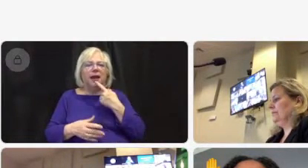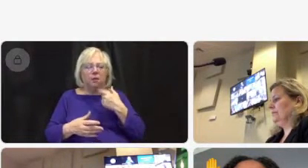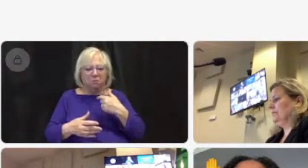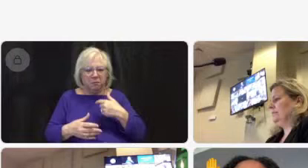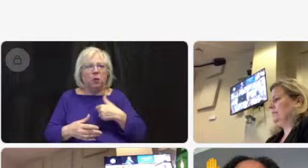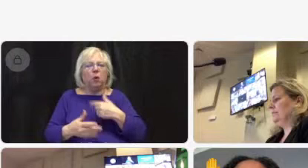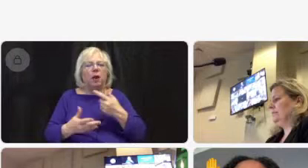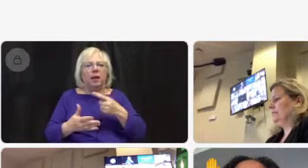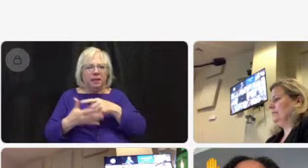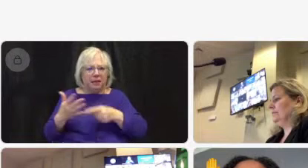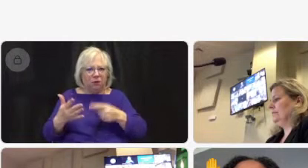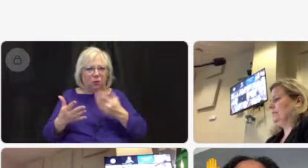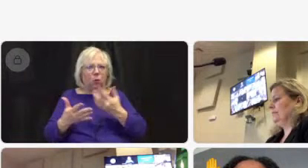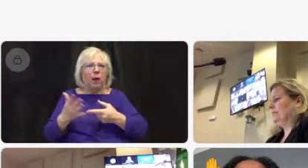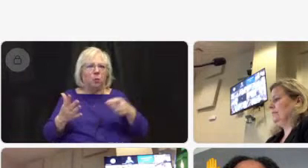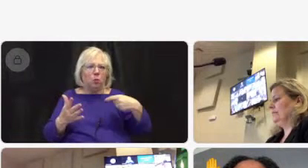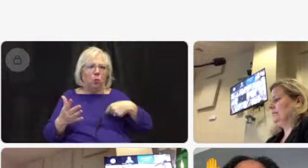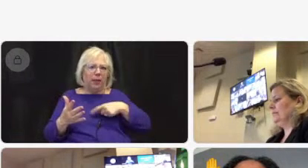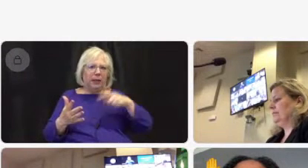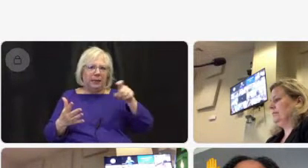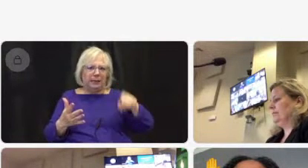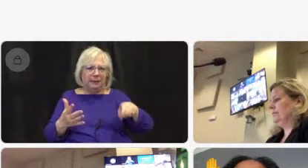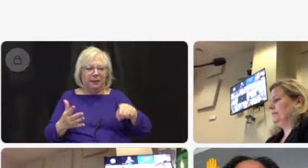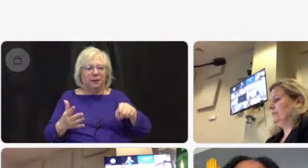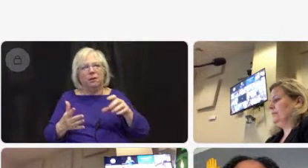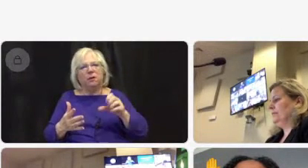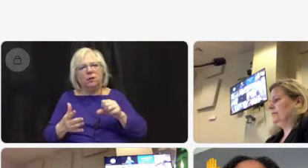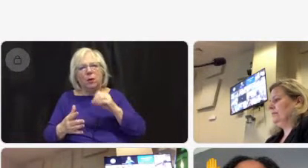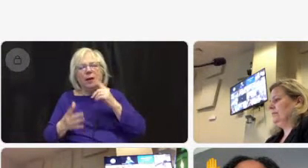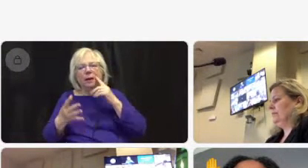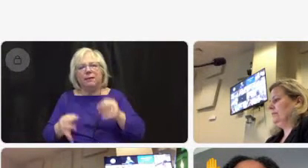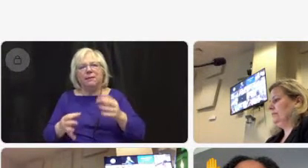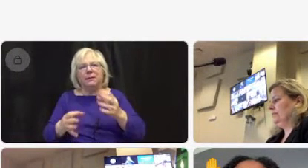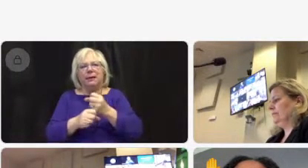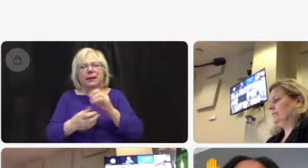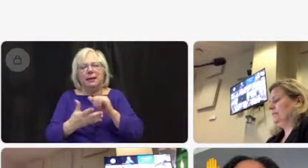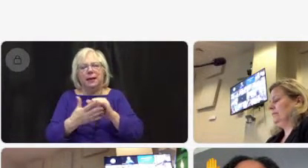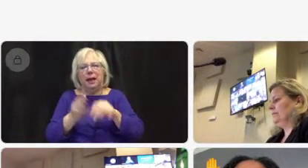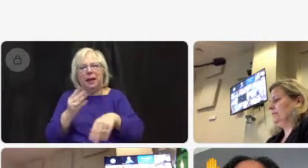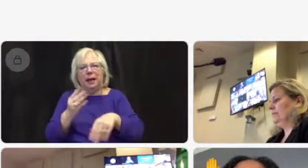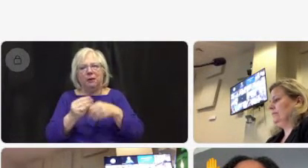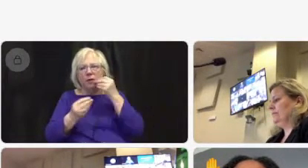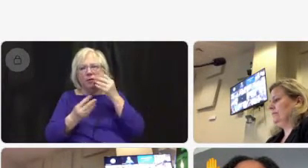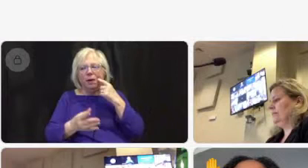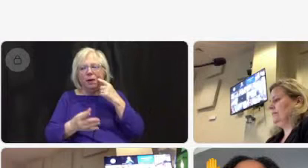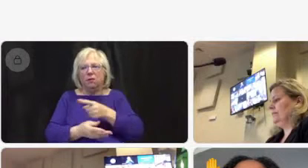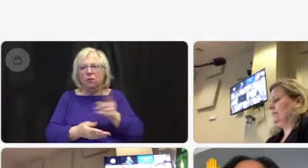this is what we need. And so we can definitely get that extra information.